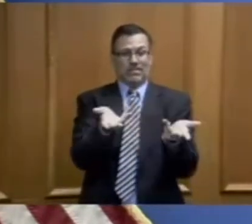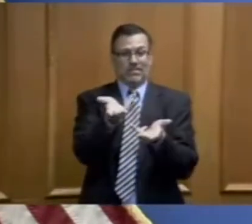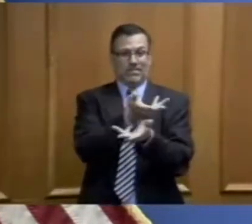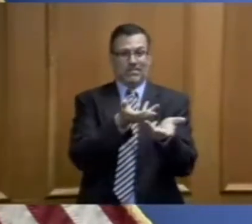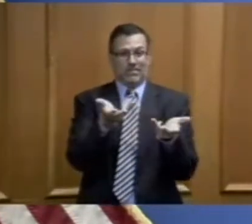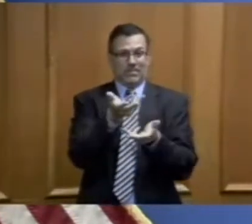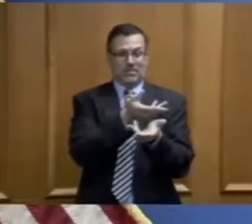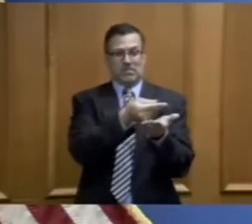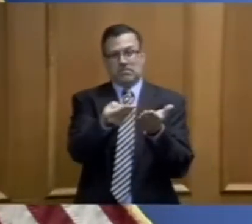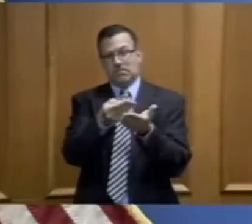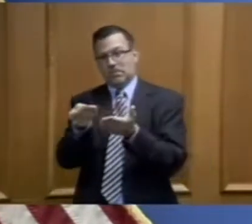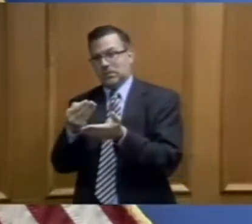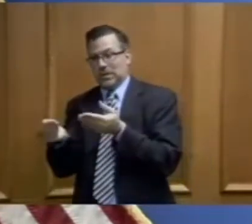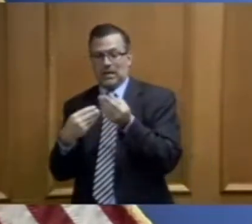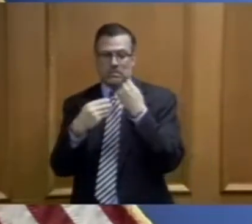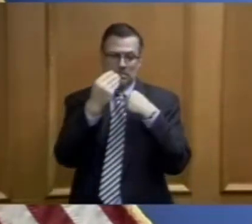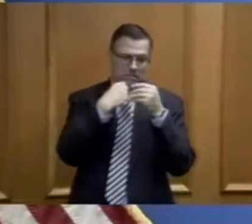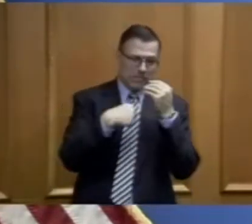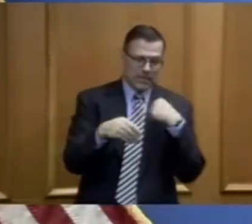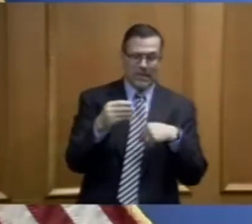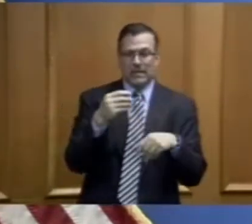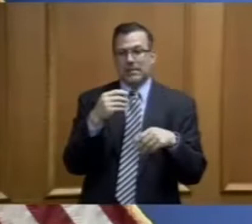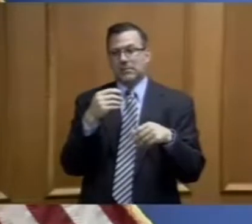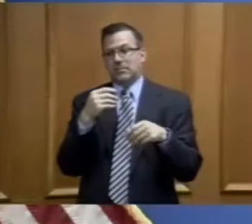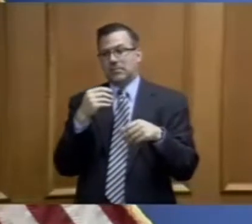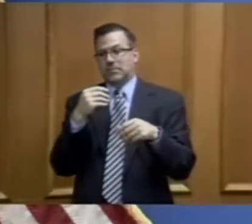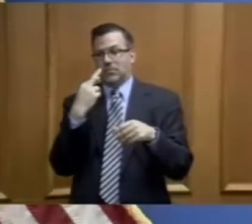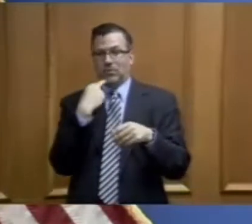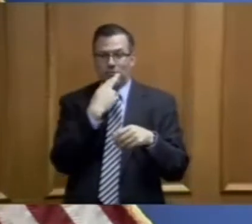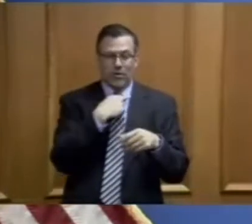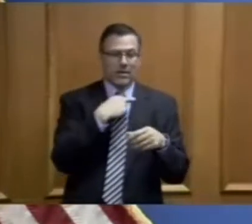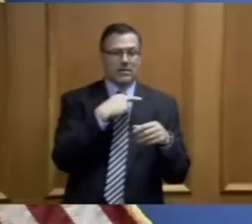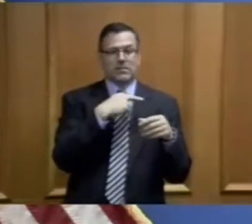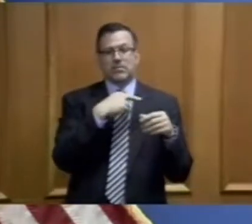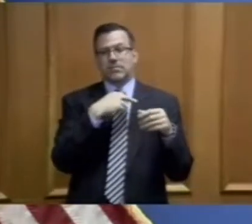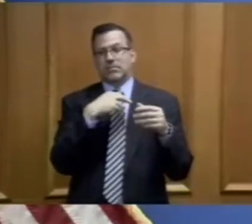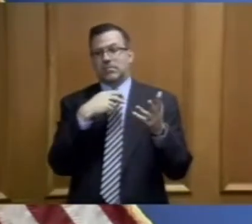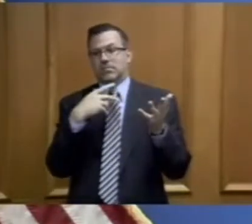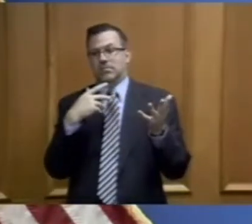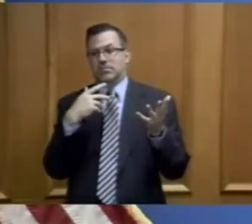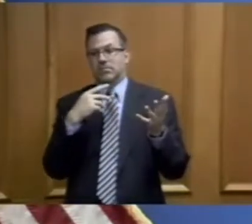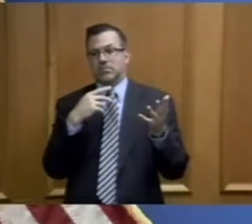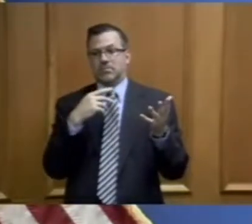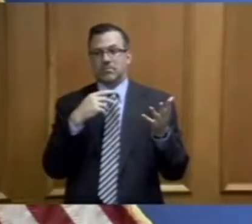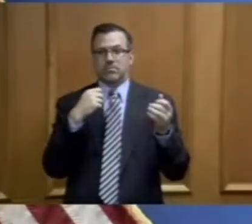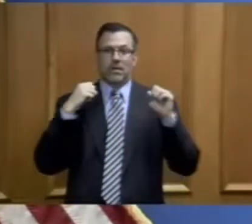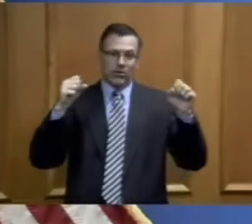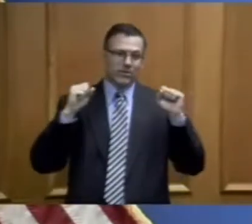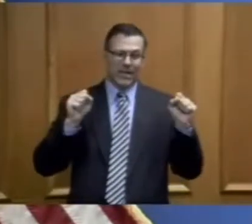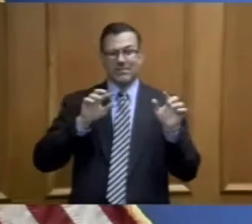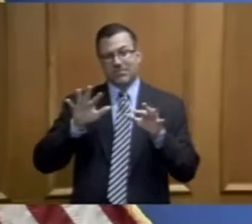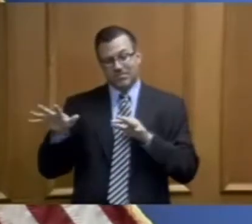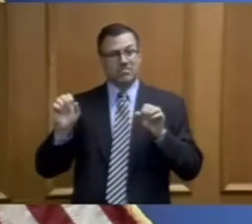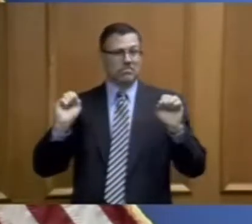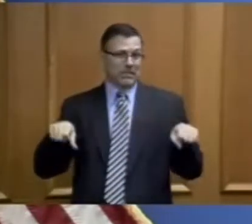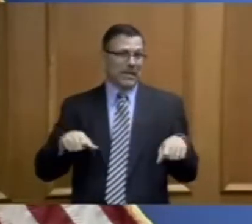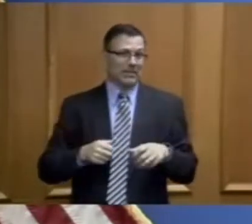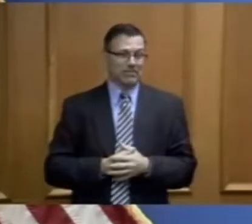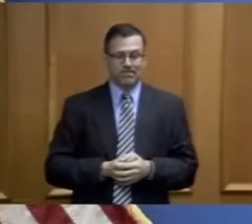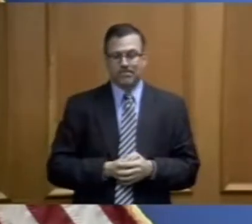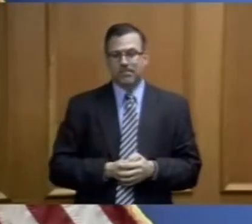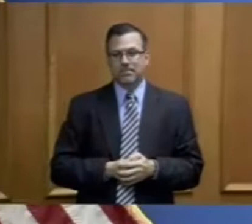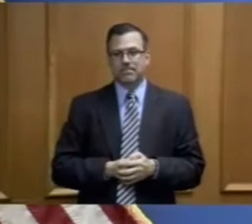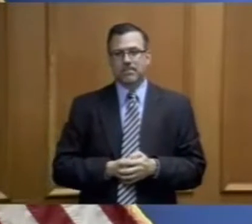economic activity that will make all of our lives better in the days ahead. Before we move to our